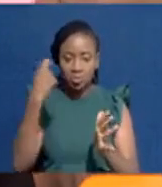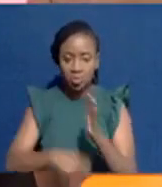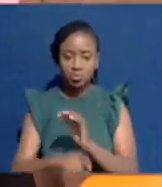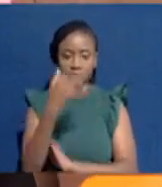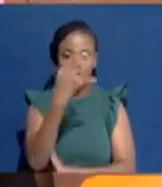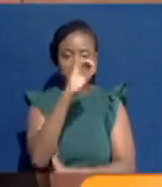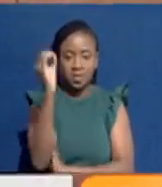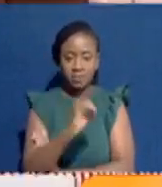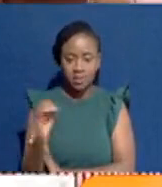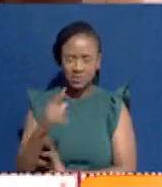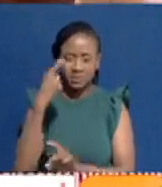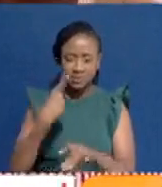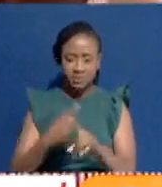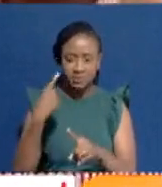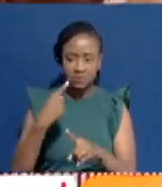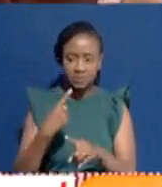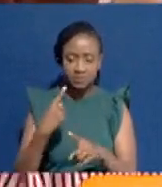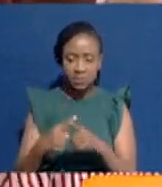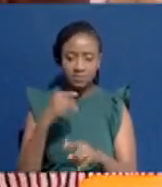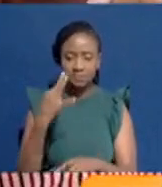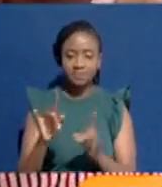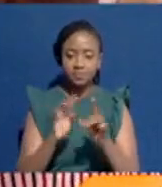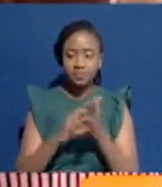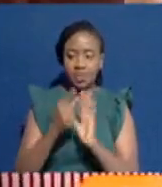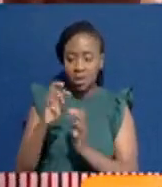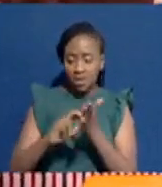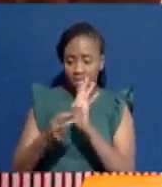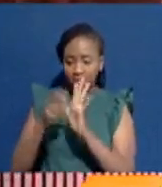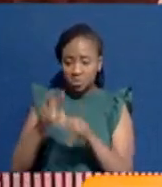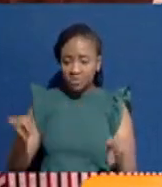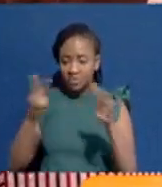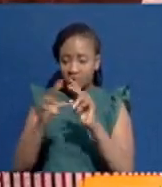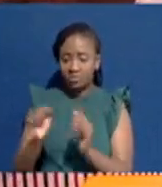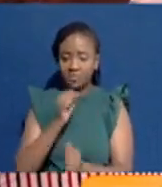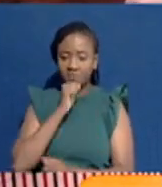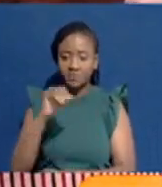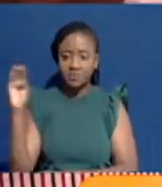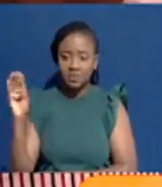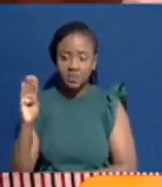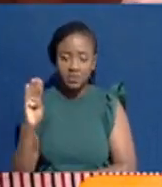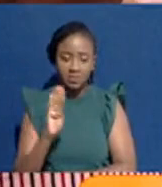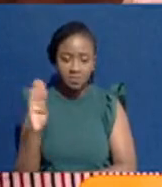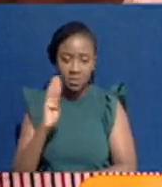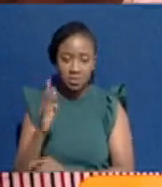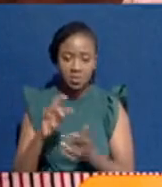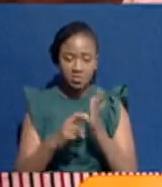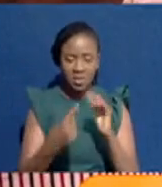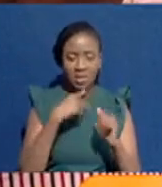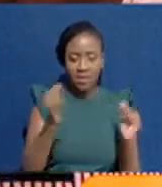3% or three times. The project cost is about 15 billion shillings, so about $110 million,